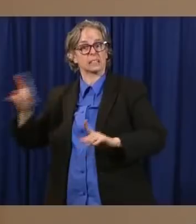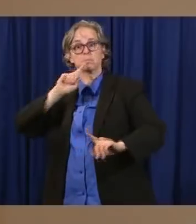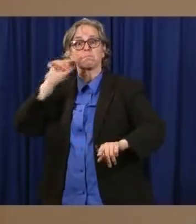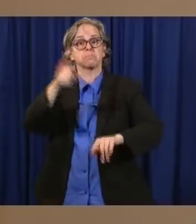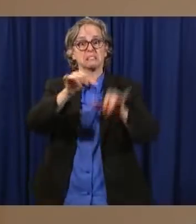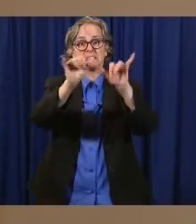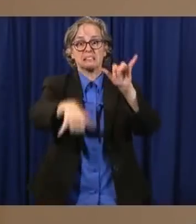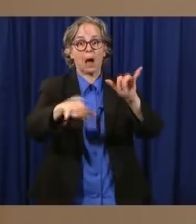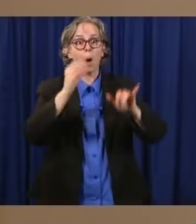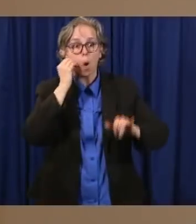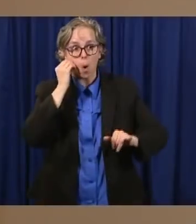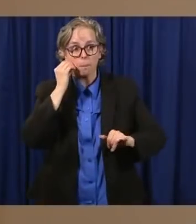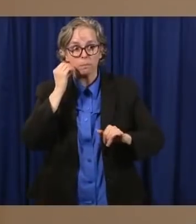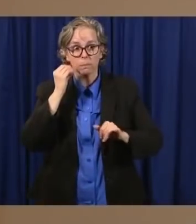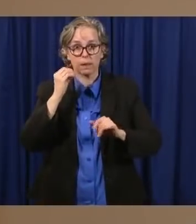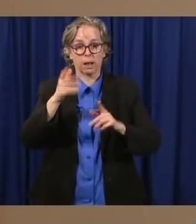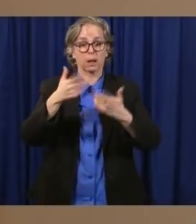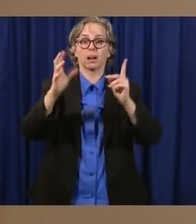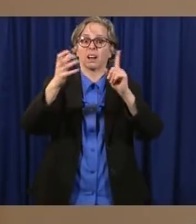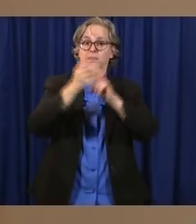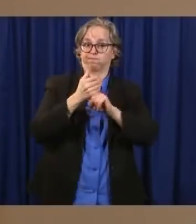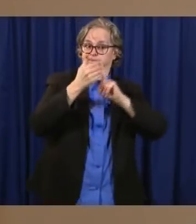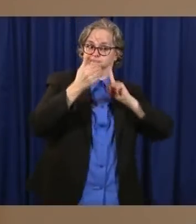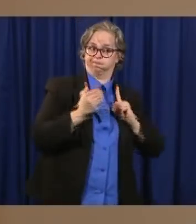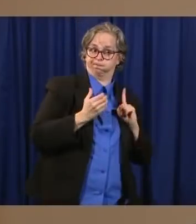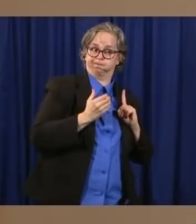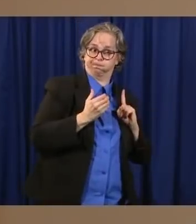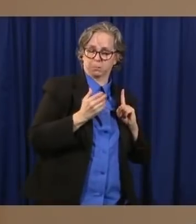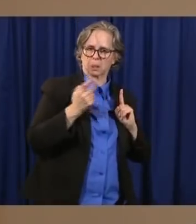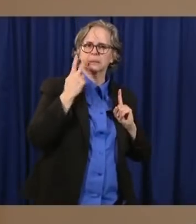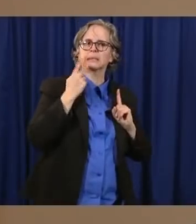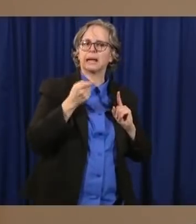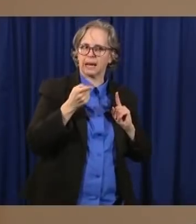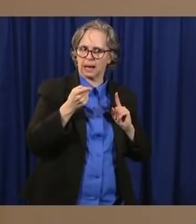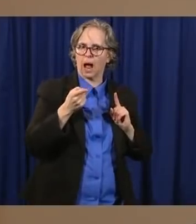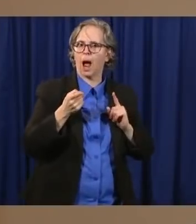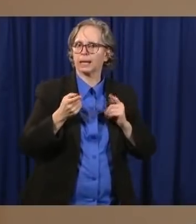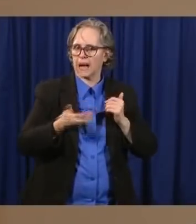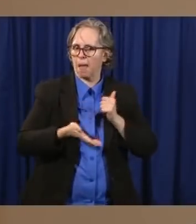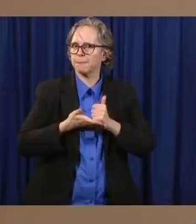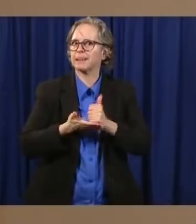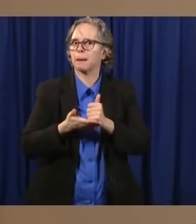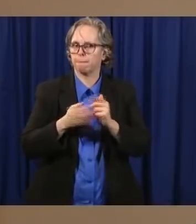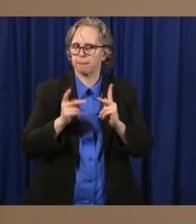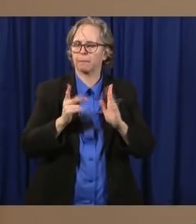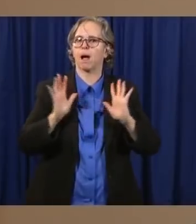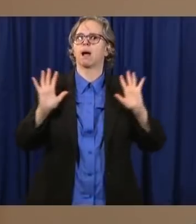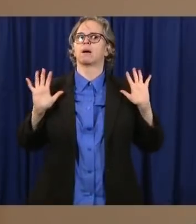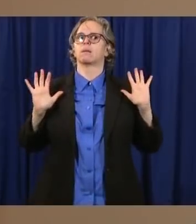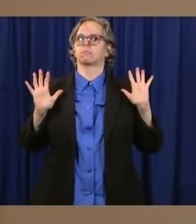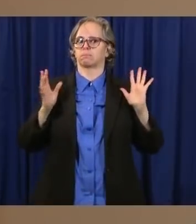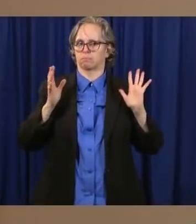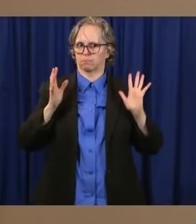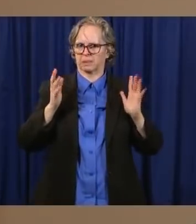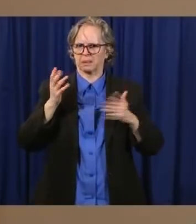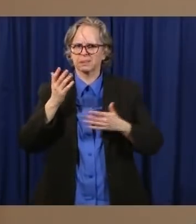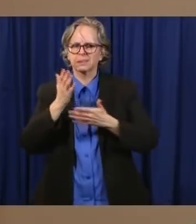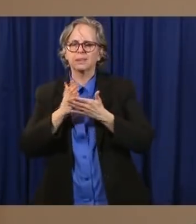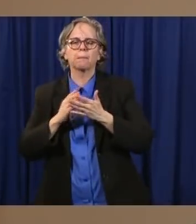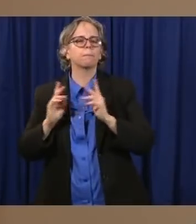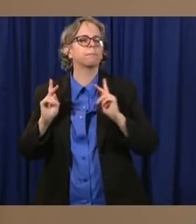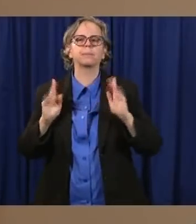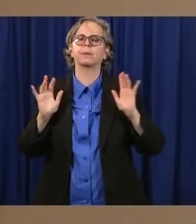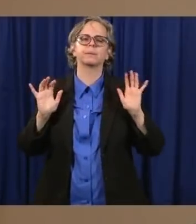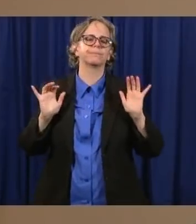that that's working. And so, in some areas, it's harder to reach people with that message. And a lot of people